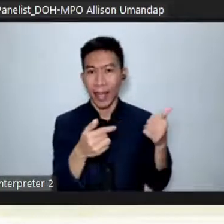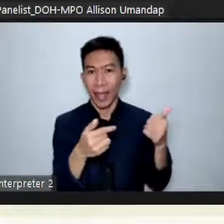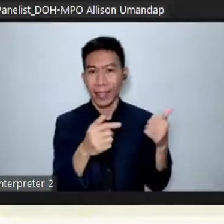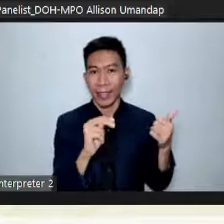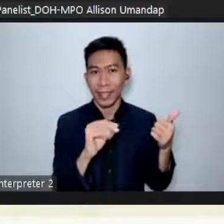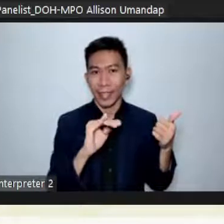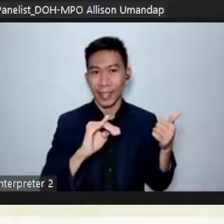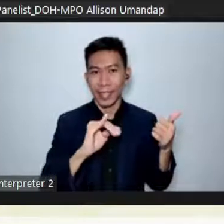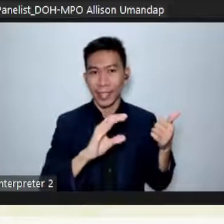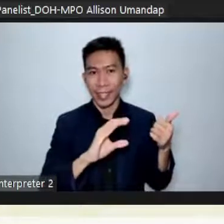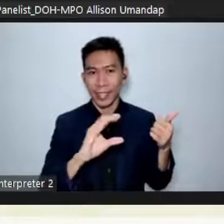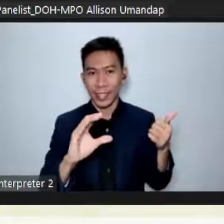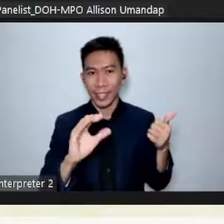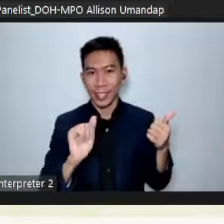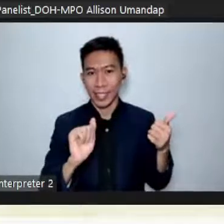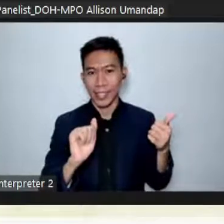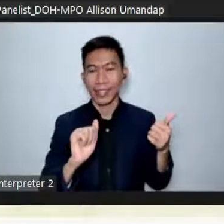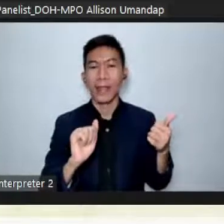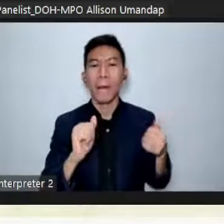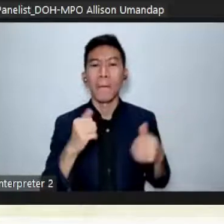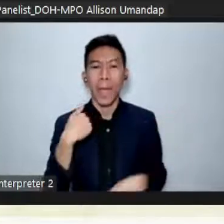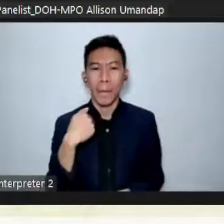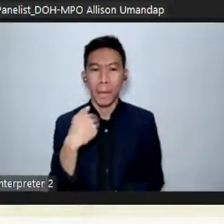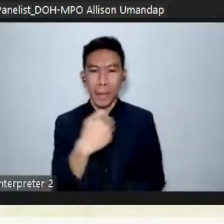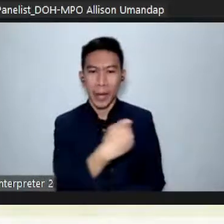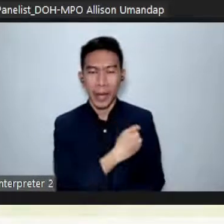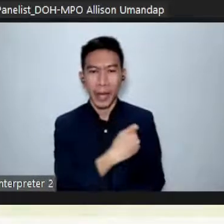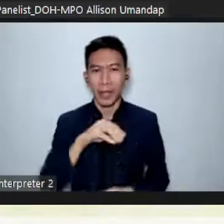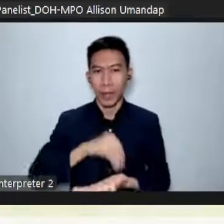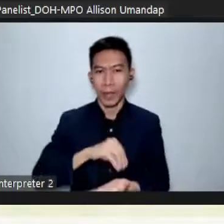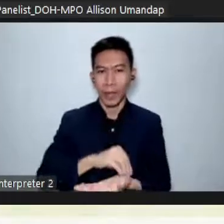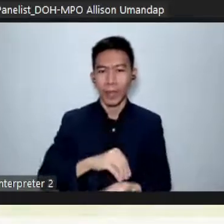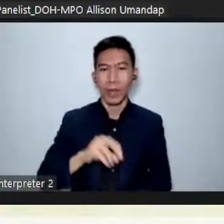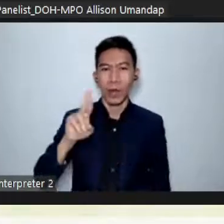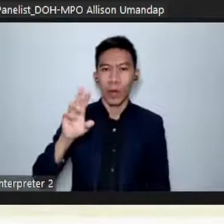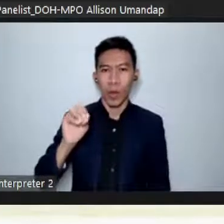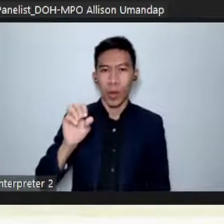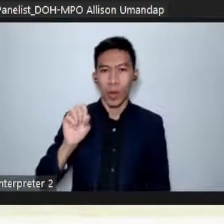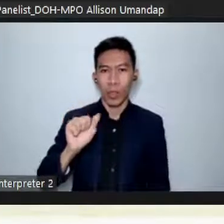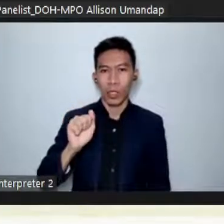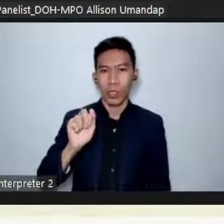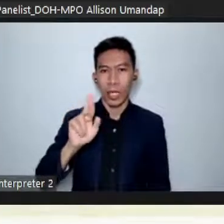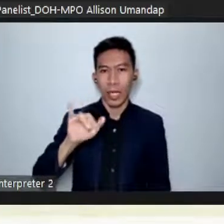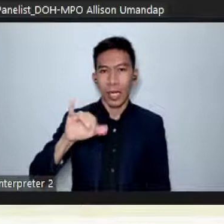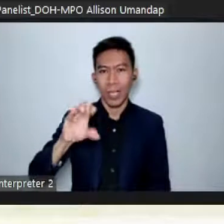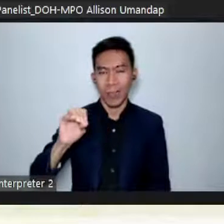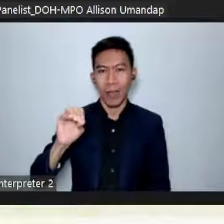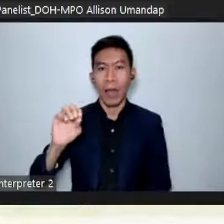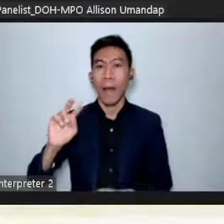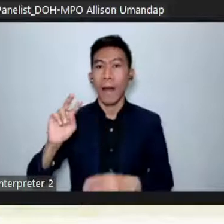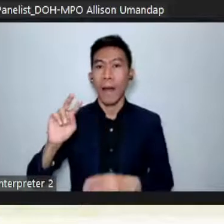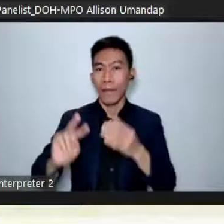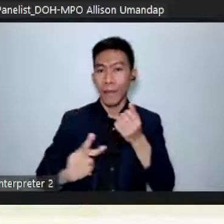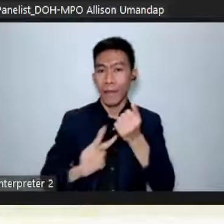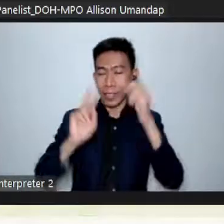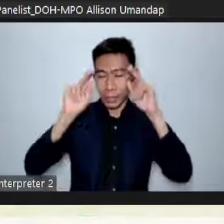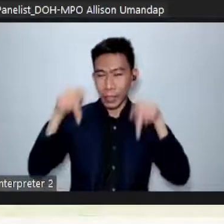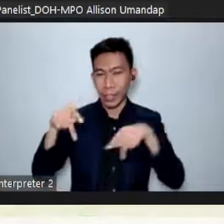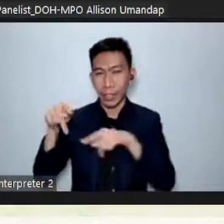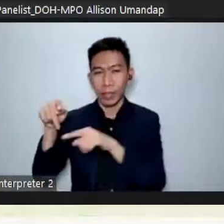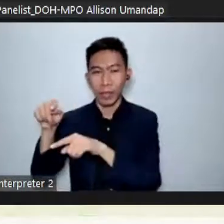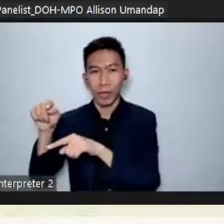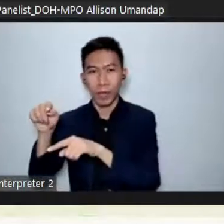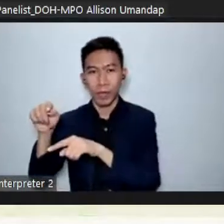NICA council member. Dr. Rachel Rosario is the Vice President of the Philippine Society of Hospice